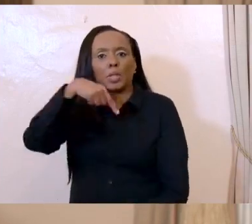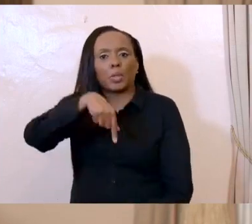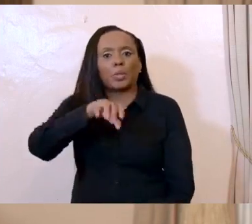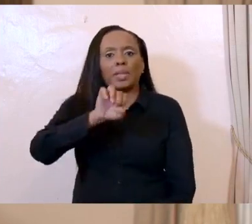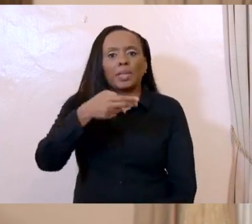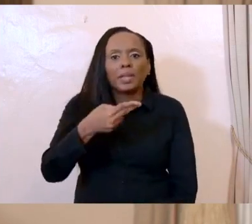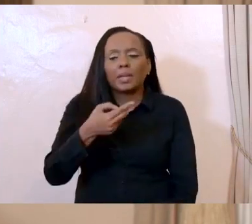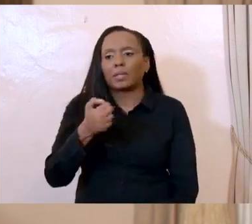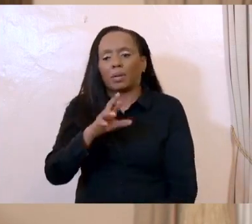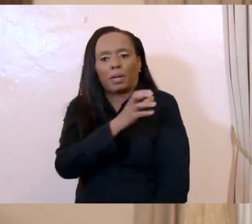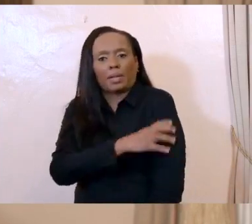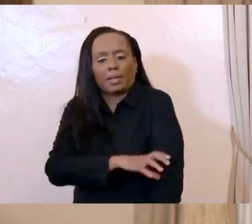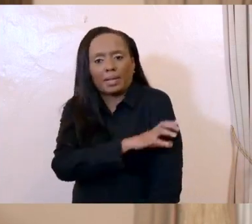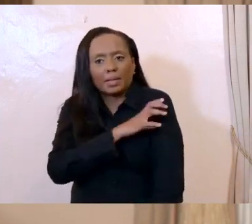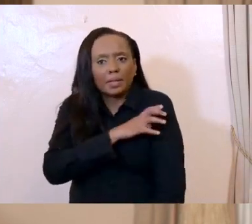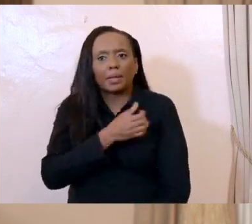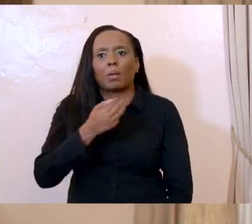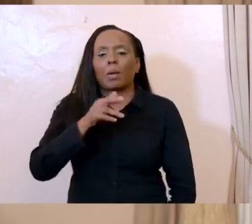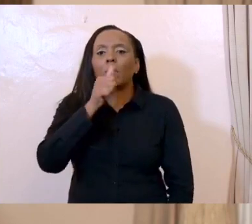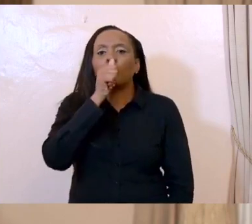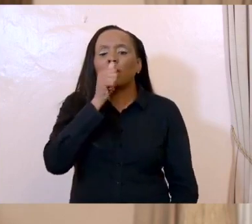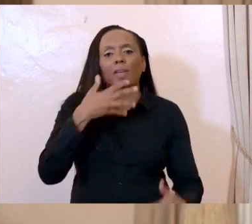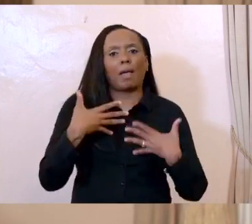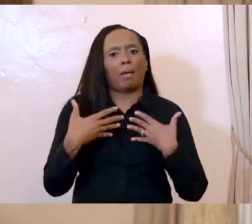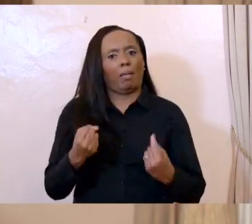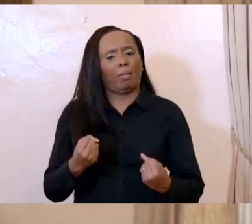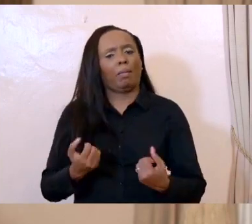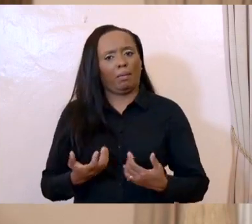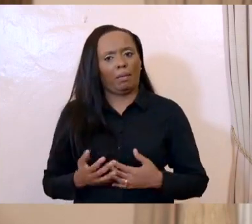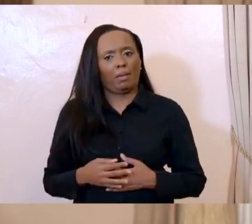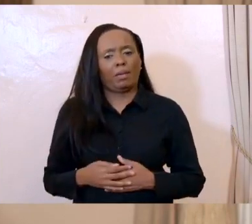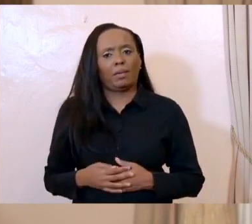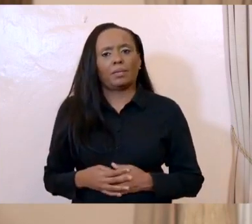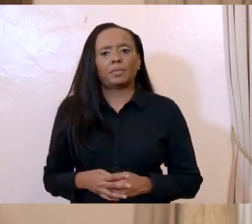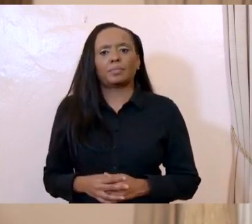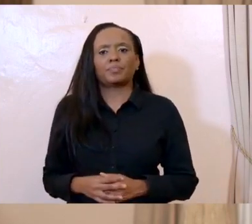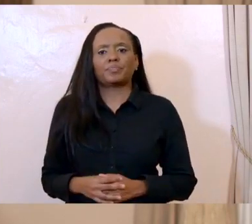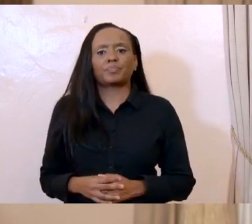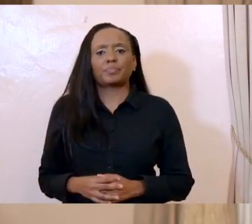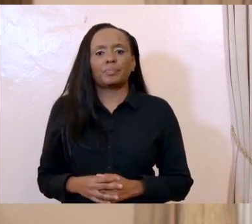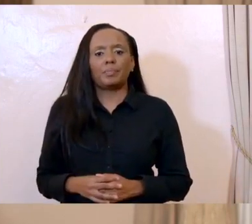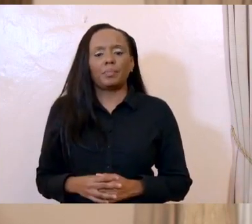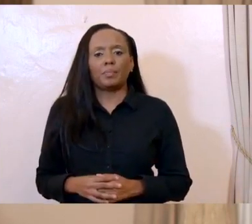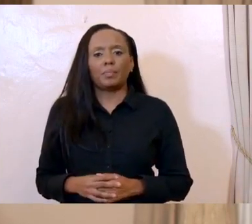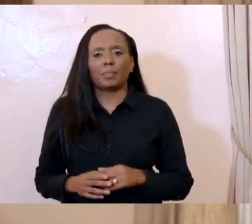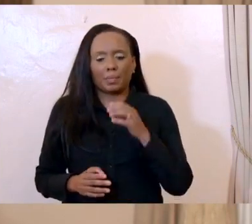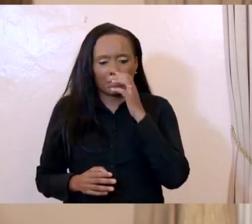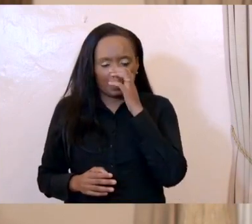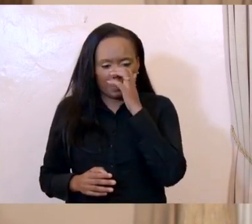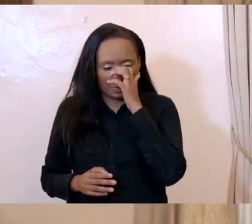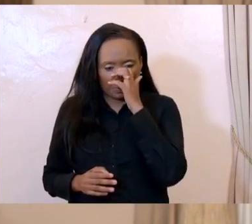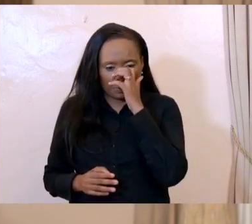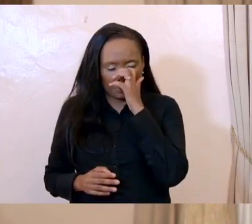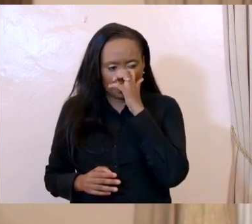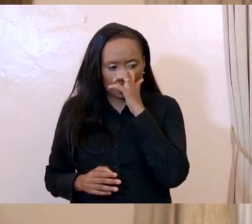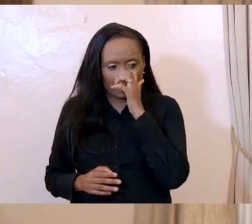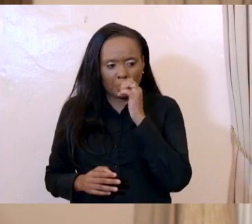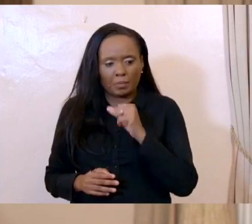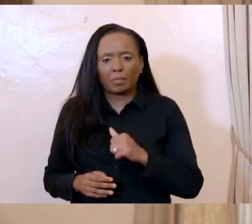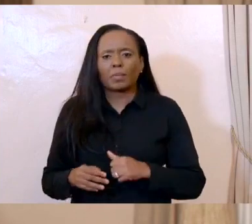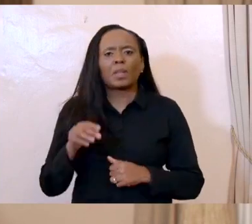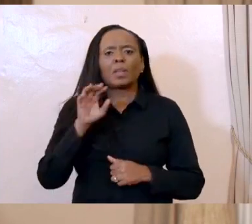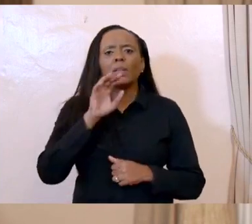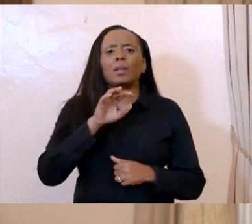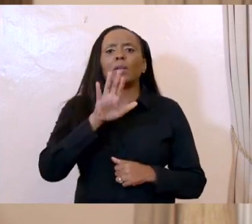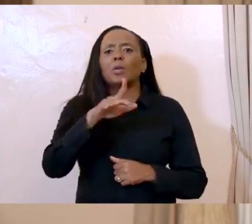the polyclinics, and the private healthcare facilities. The issue that you raise is a bit odd because I've never heard it